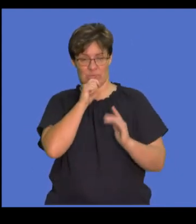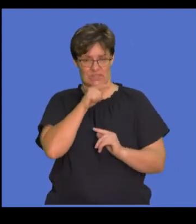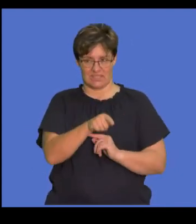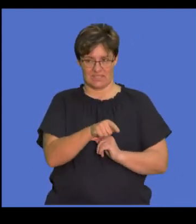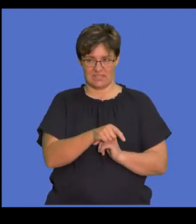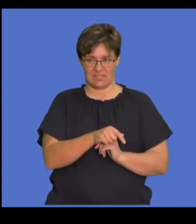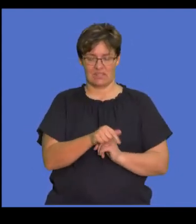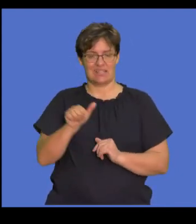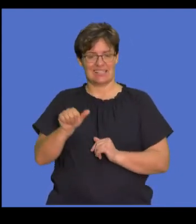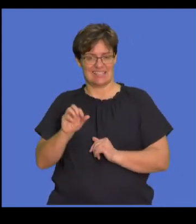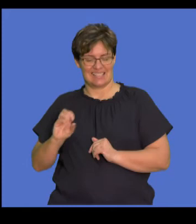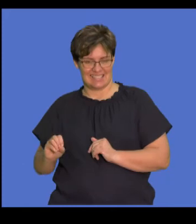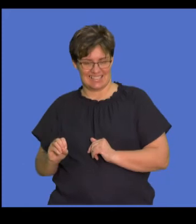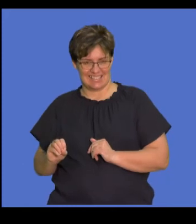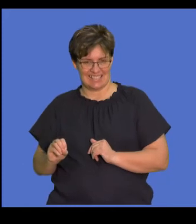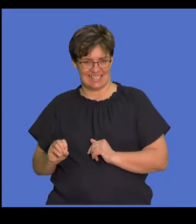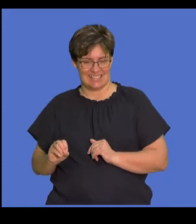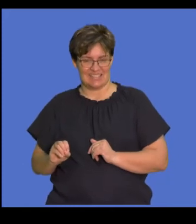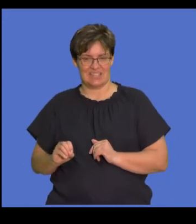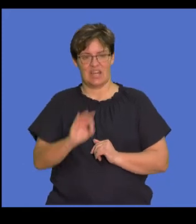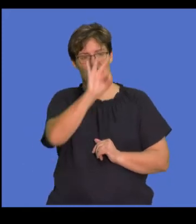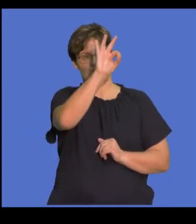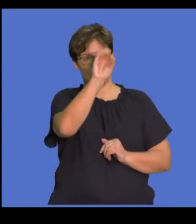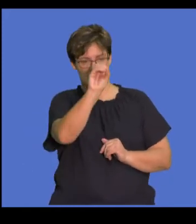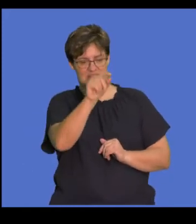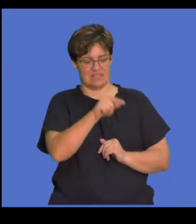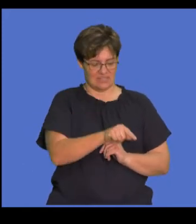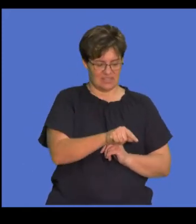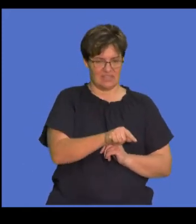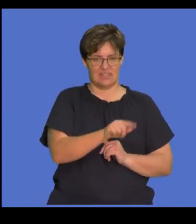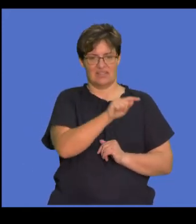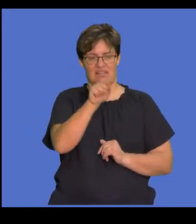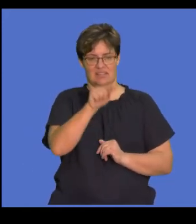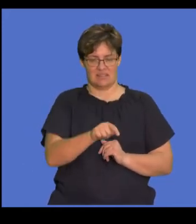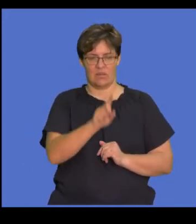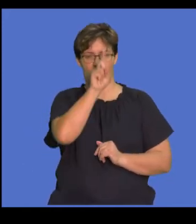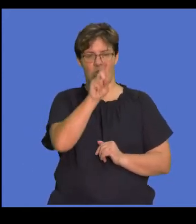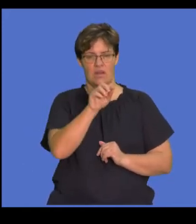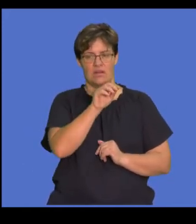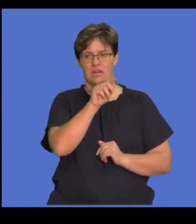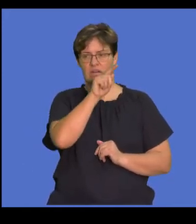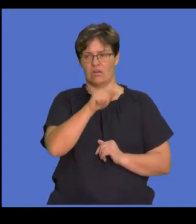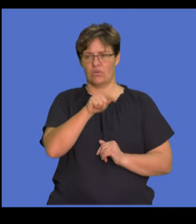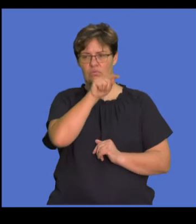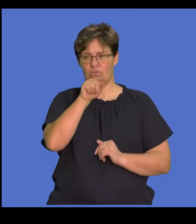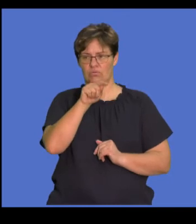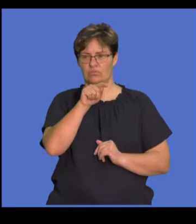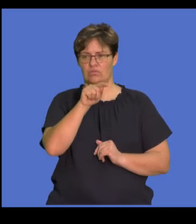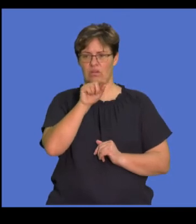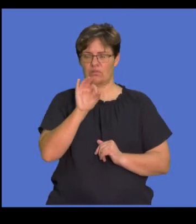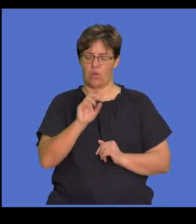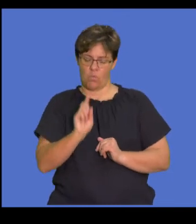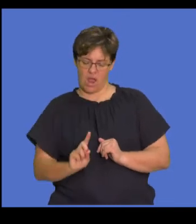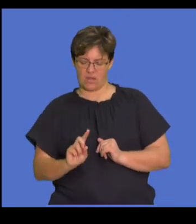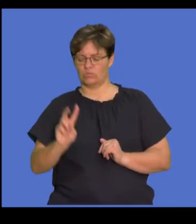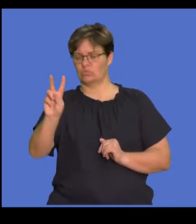and this was our 60 there, and this was our 30. It was 1√3, and that was 2.